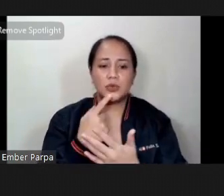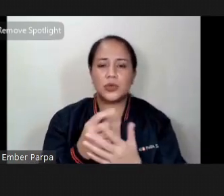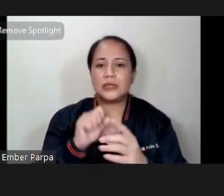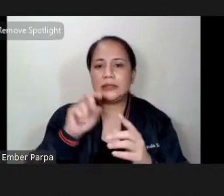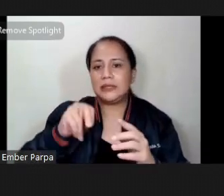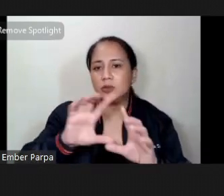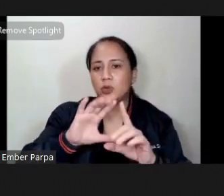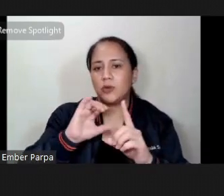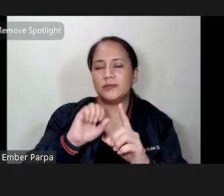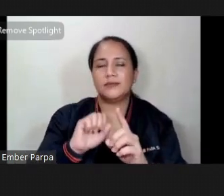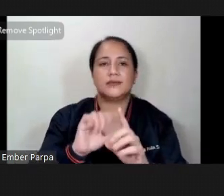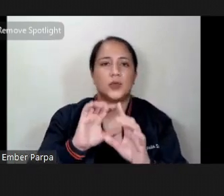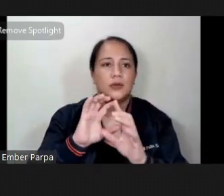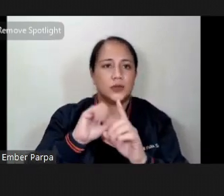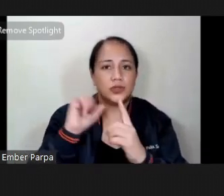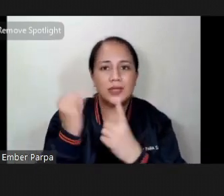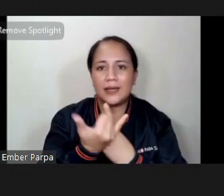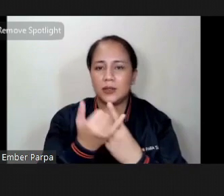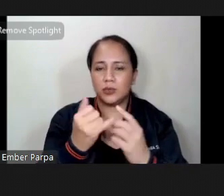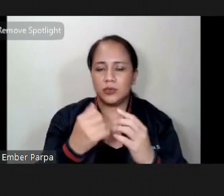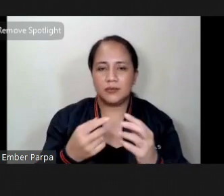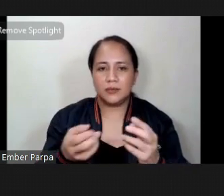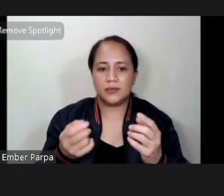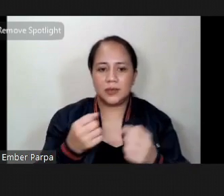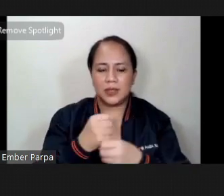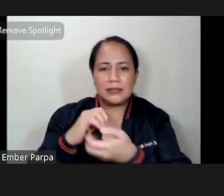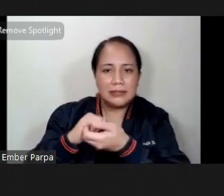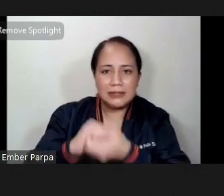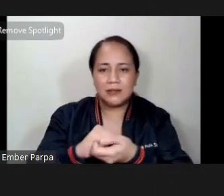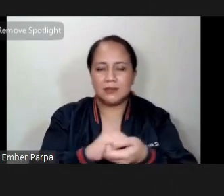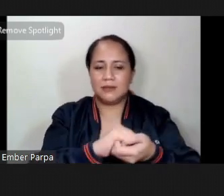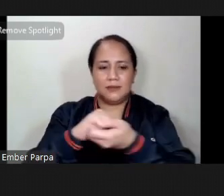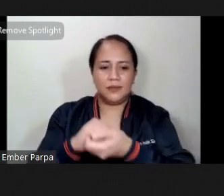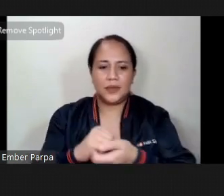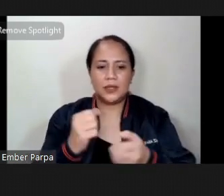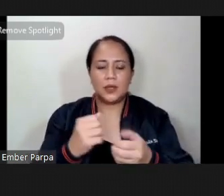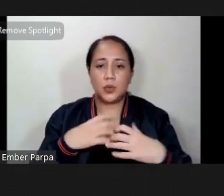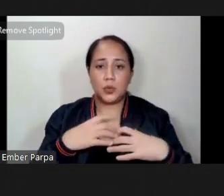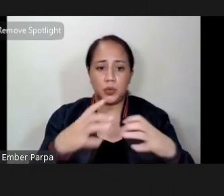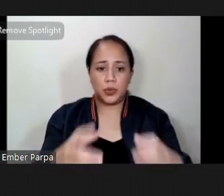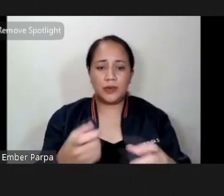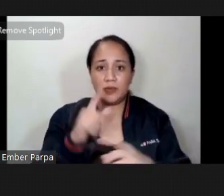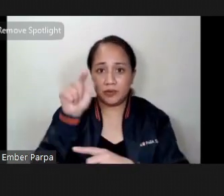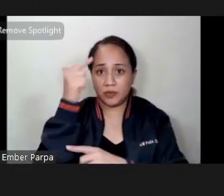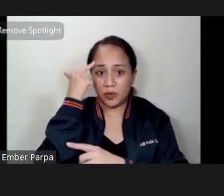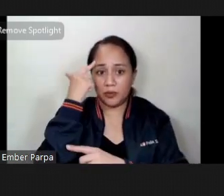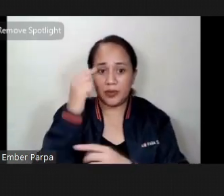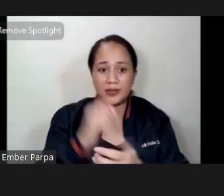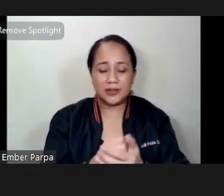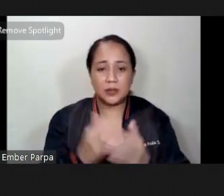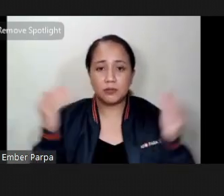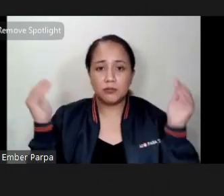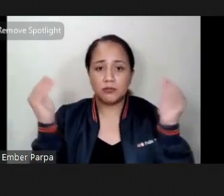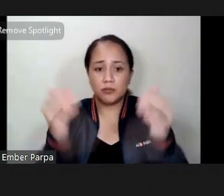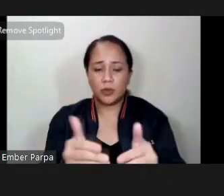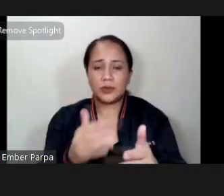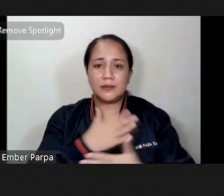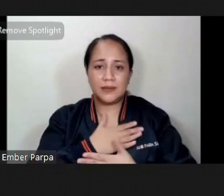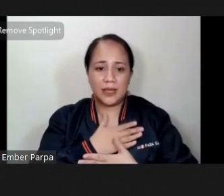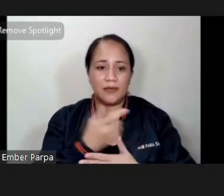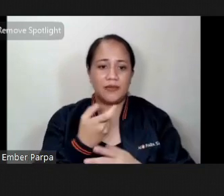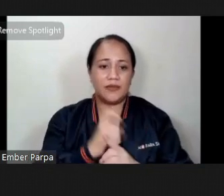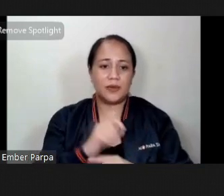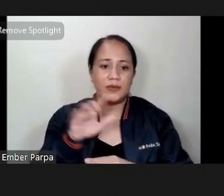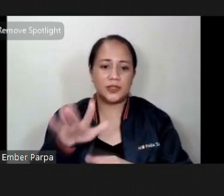society to make it happen. Kailangan ng bayanihan. It takes commitment from government and dedication and passion from